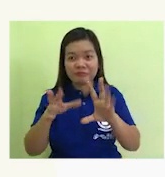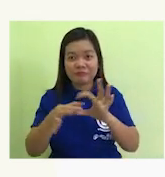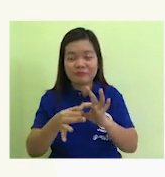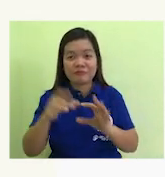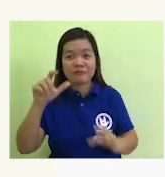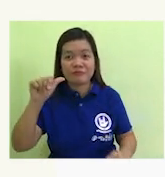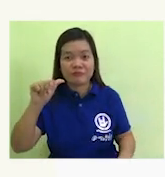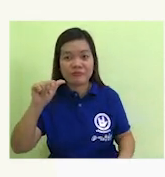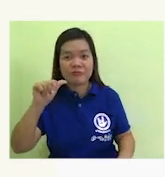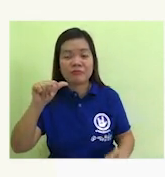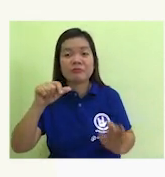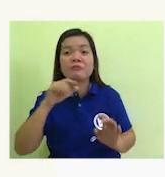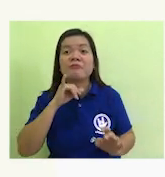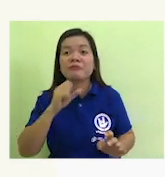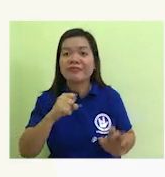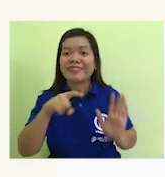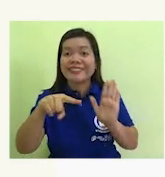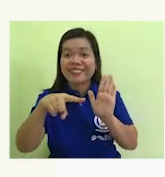is negative.